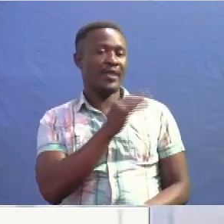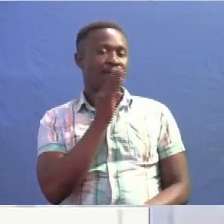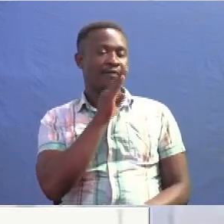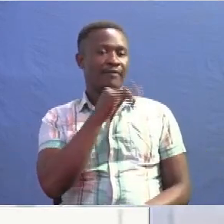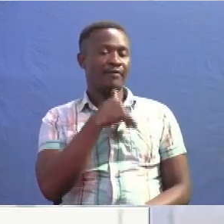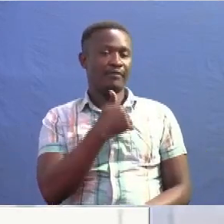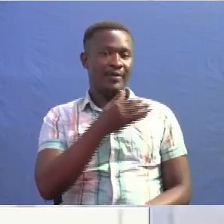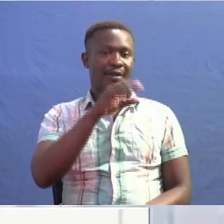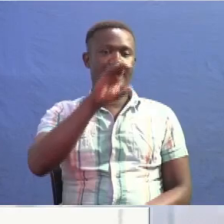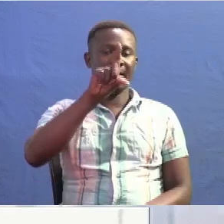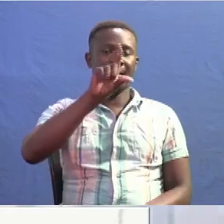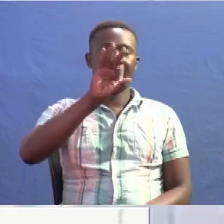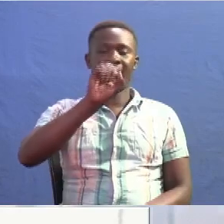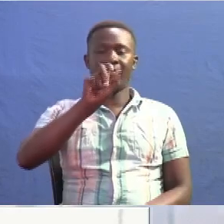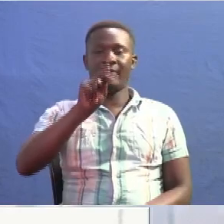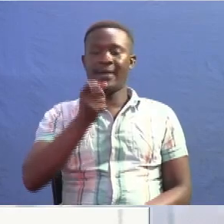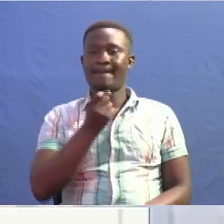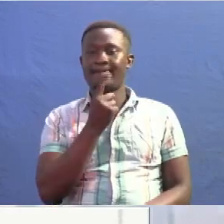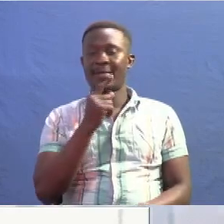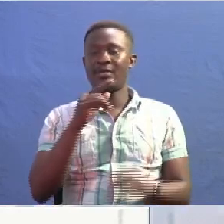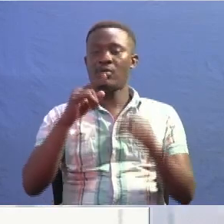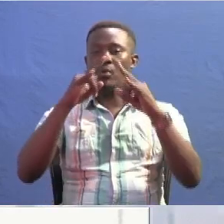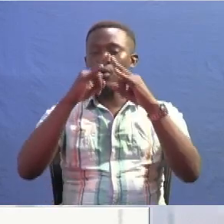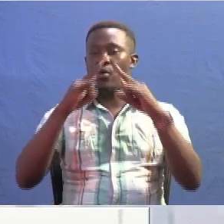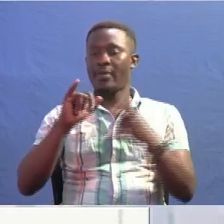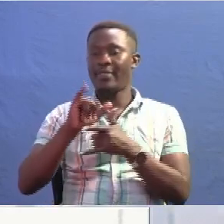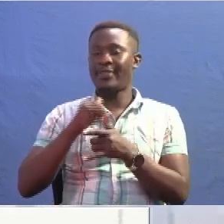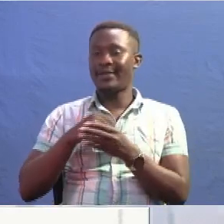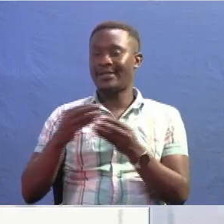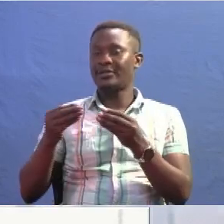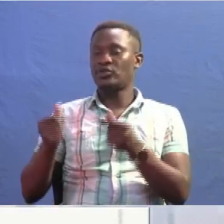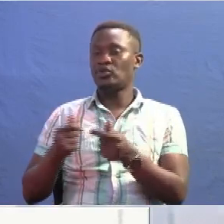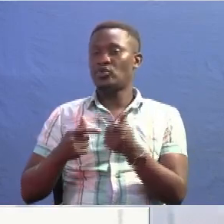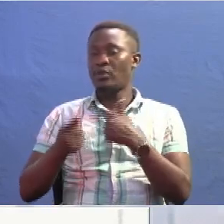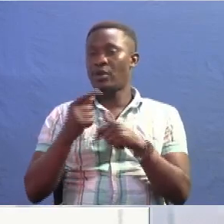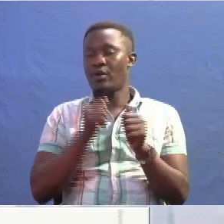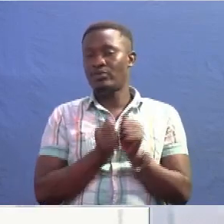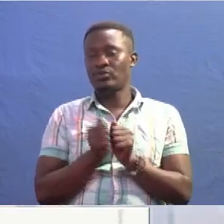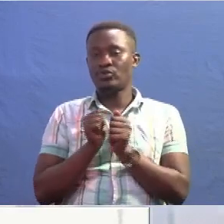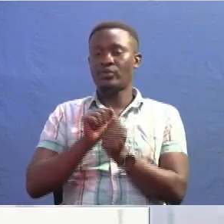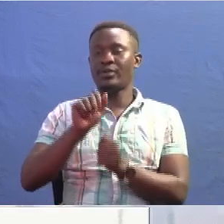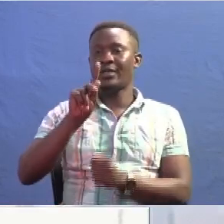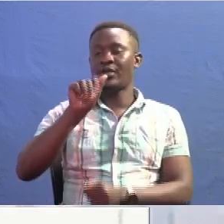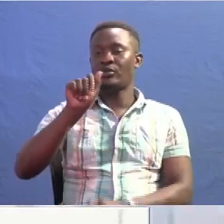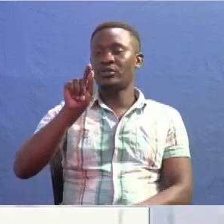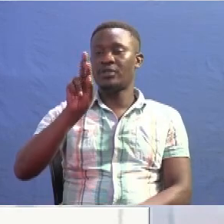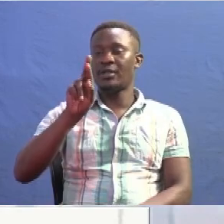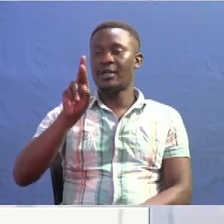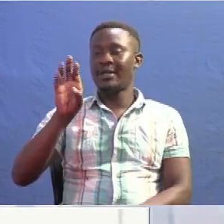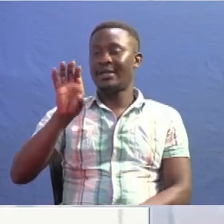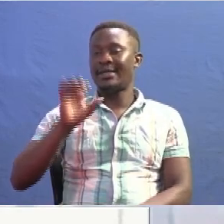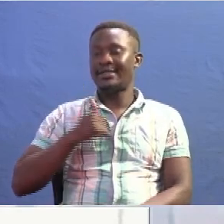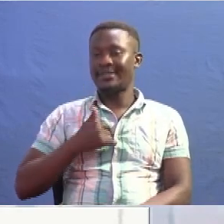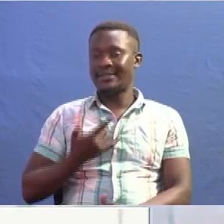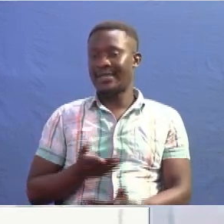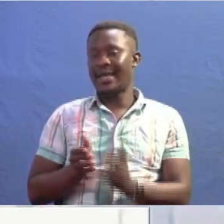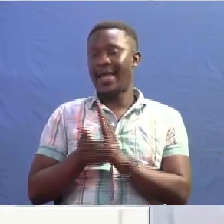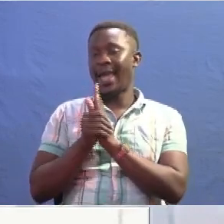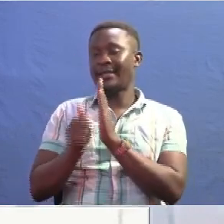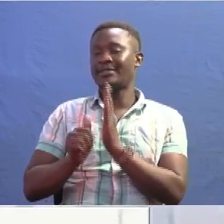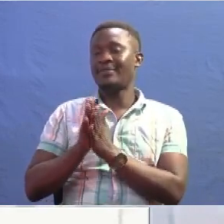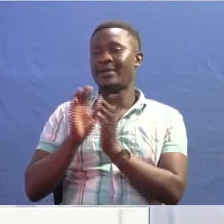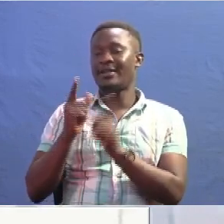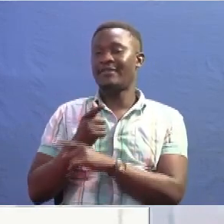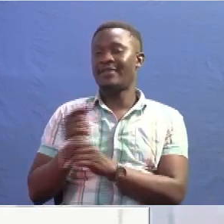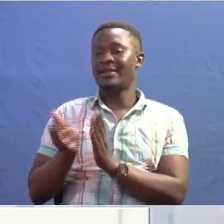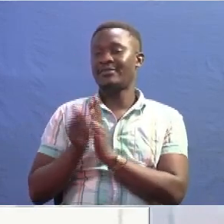cleft lip and palate medical camp that saw the coming together of KUTV experts and several partners within